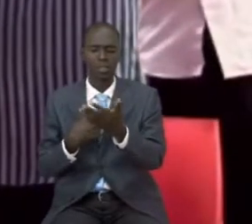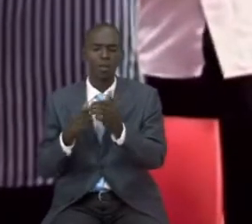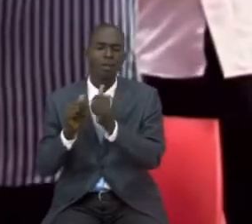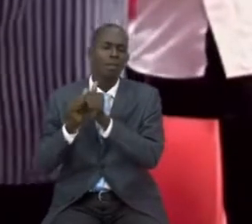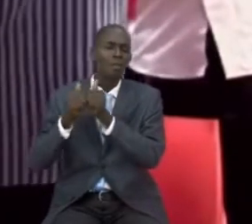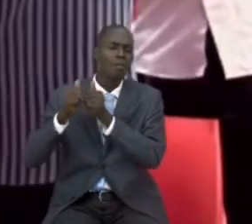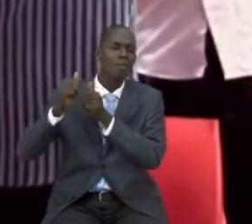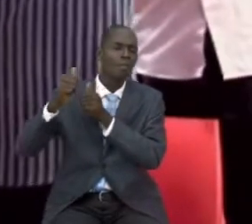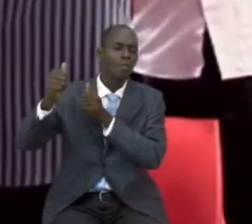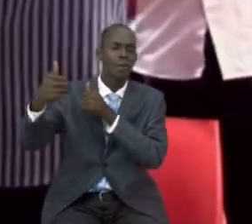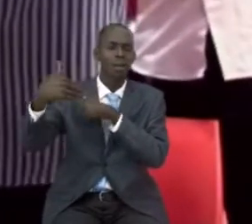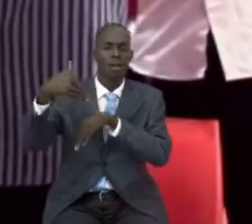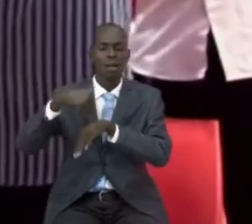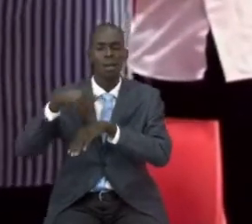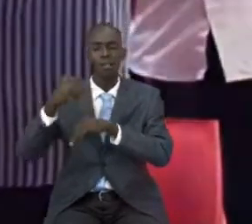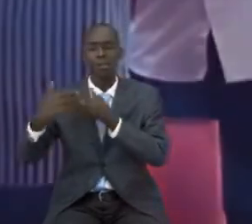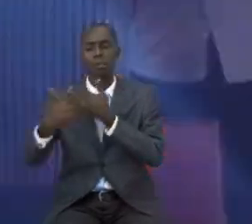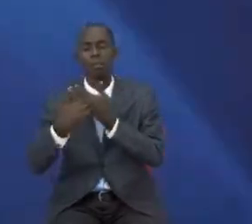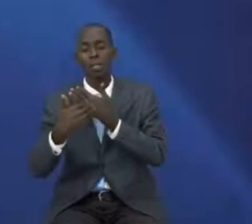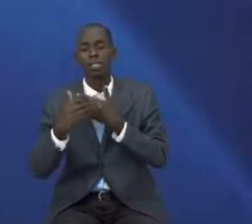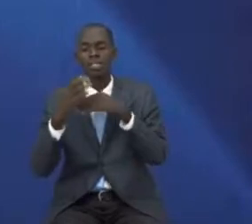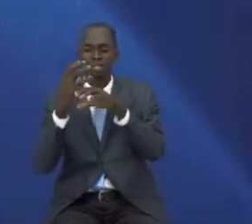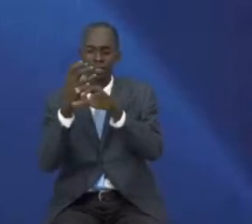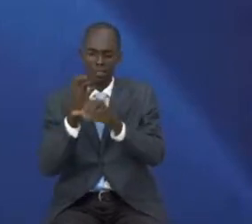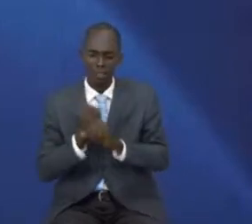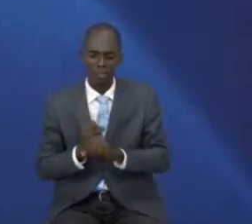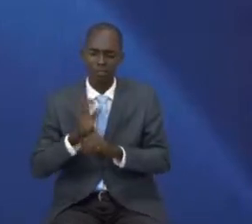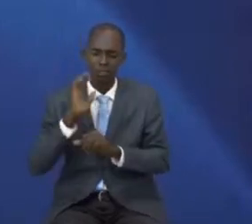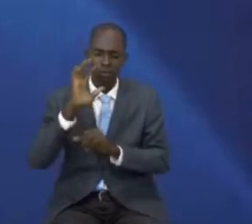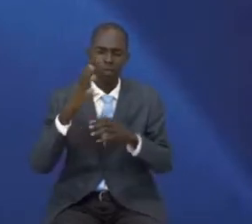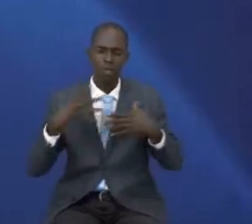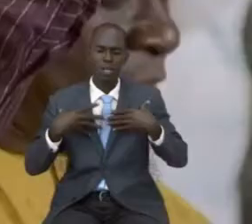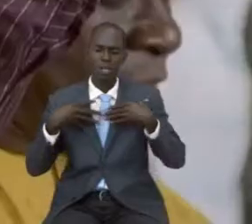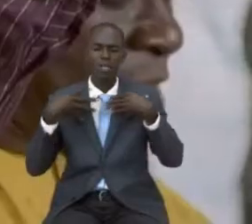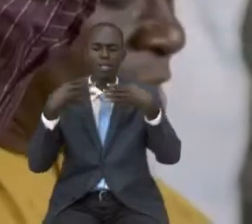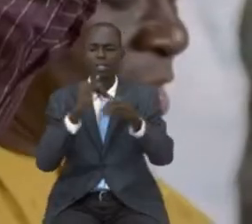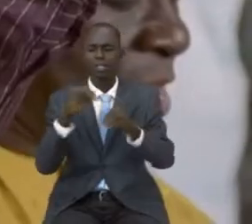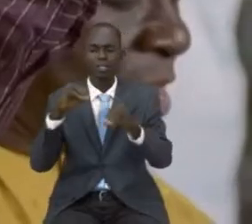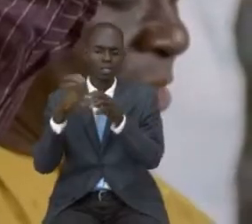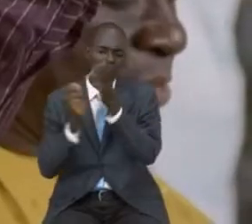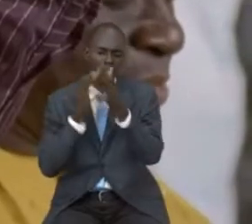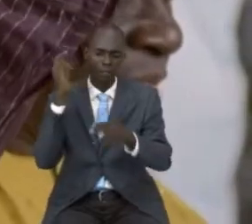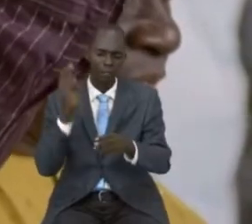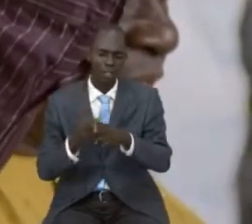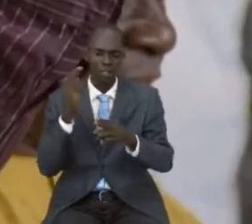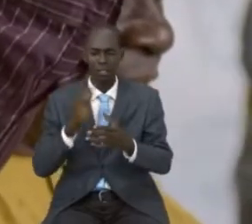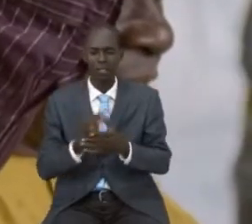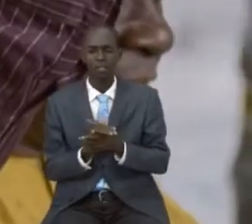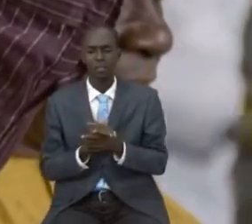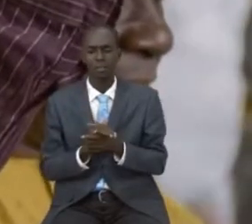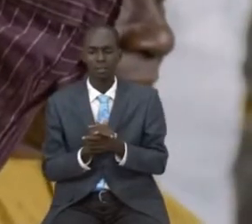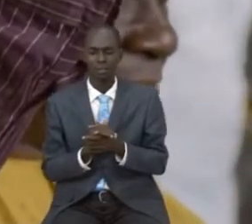the back, receive your healing in Jesus' name.